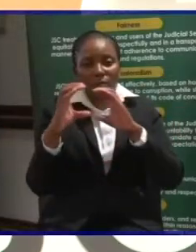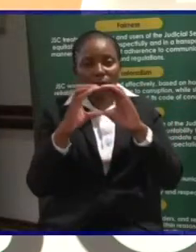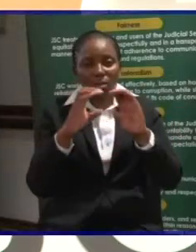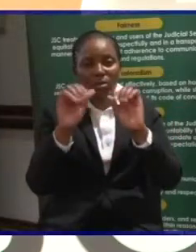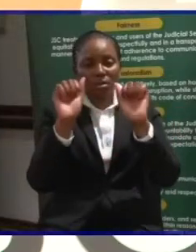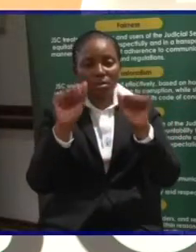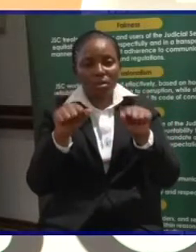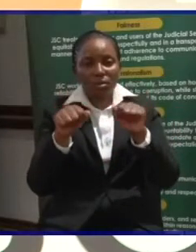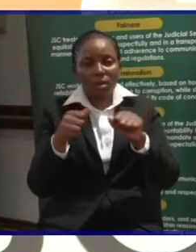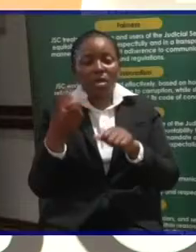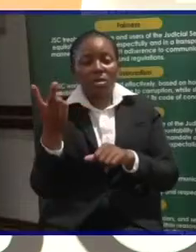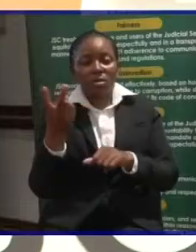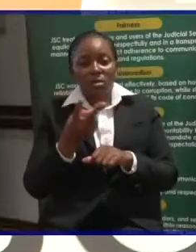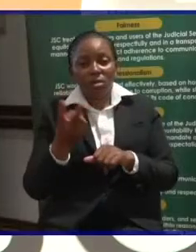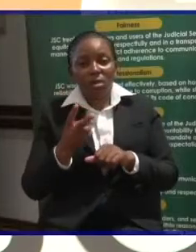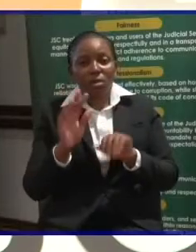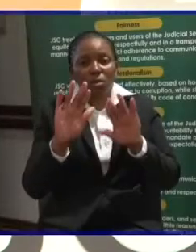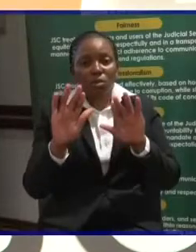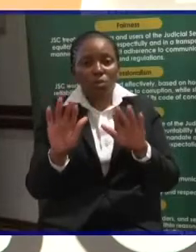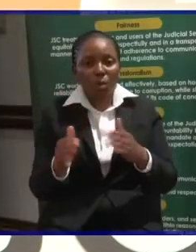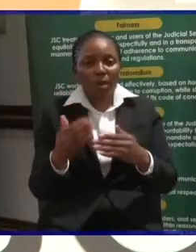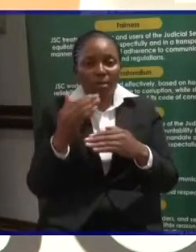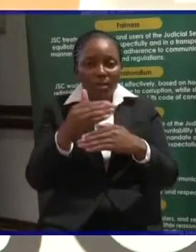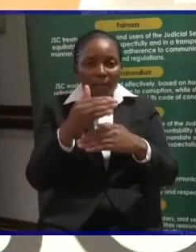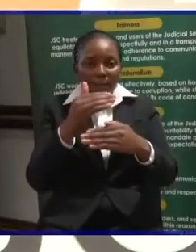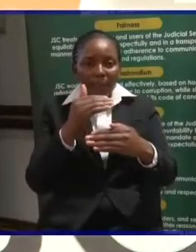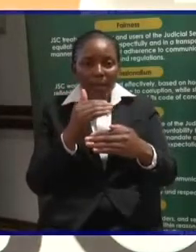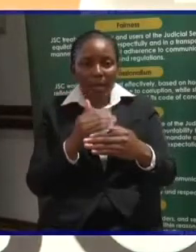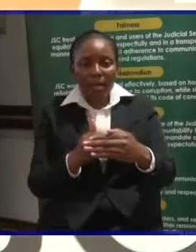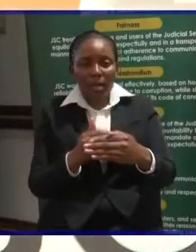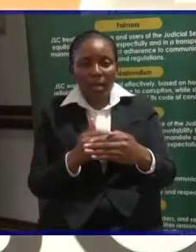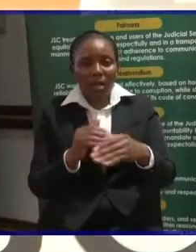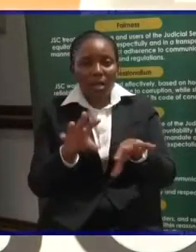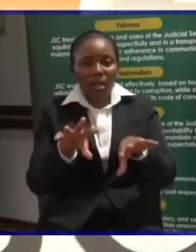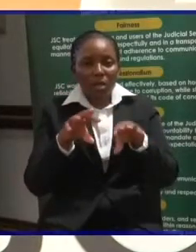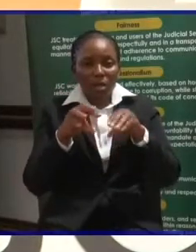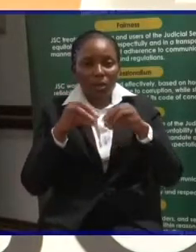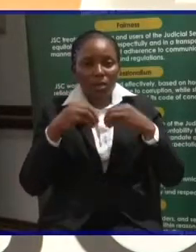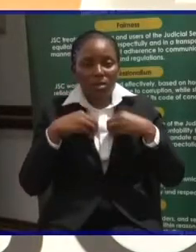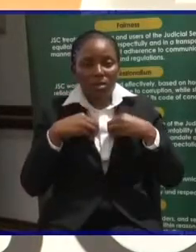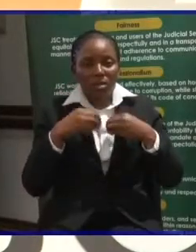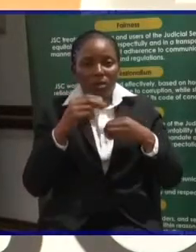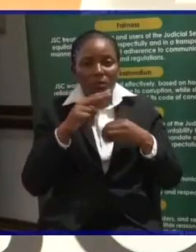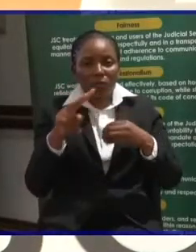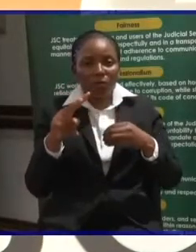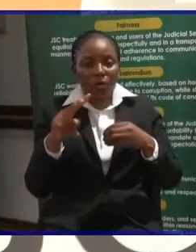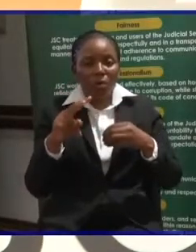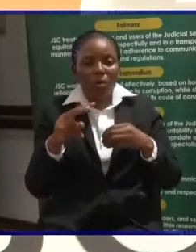And the second part is, what are the prerequisites for its validity?